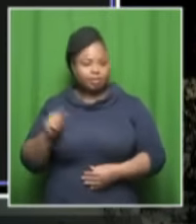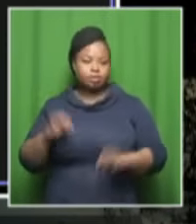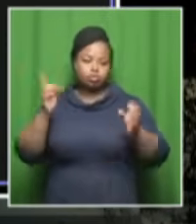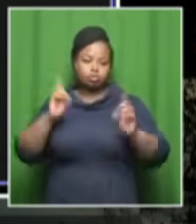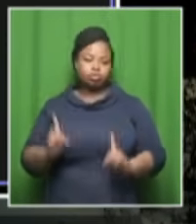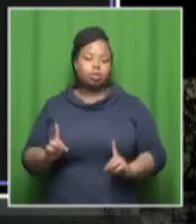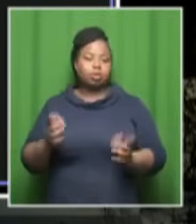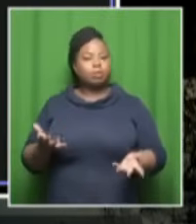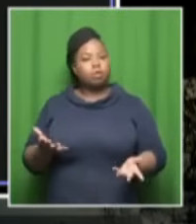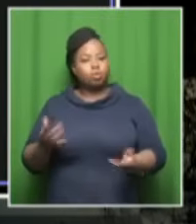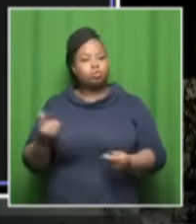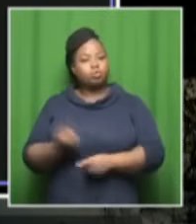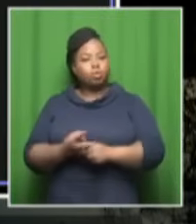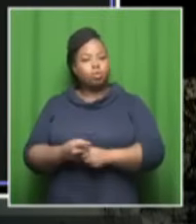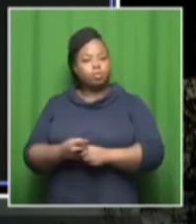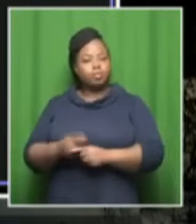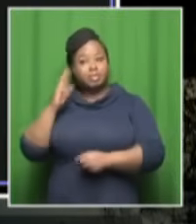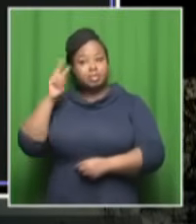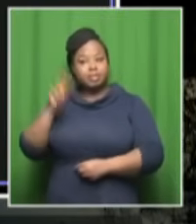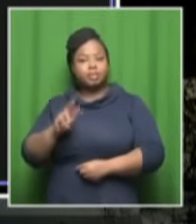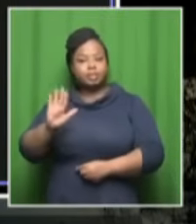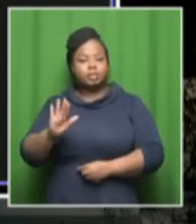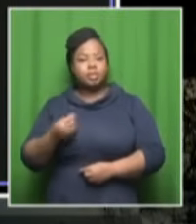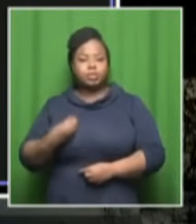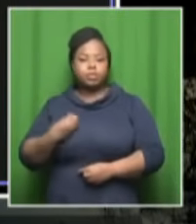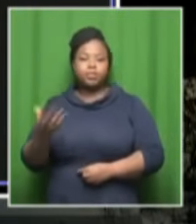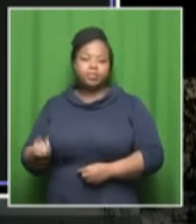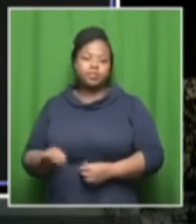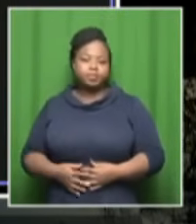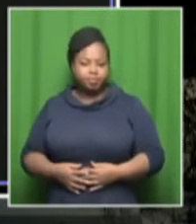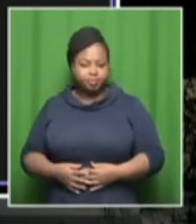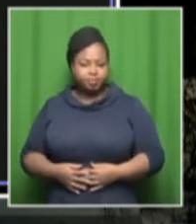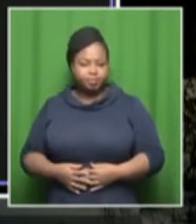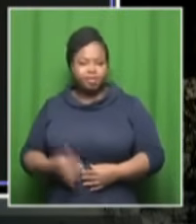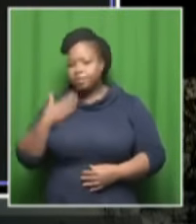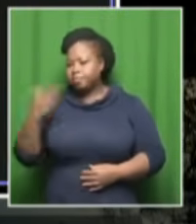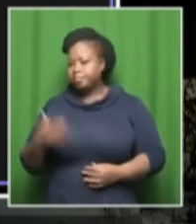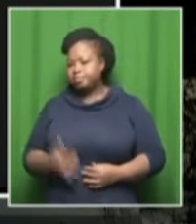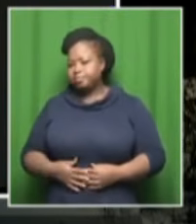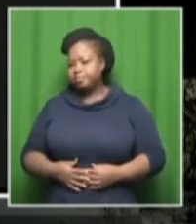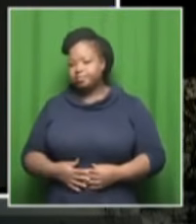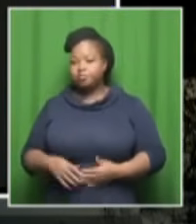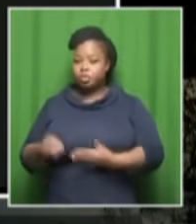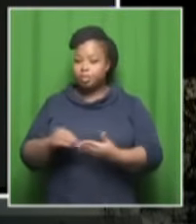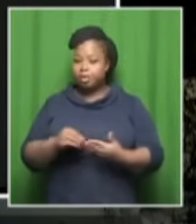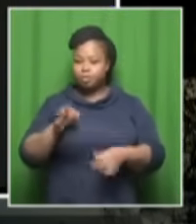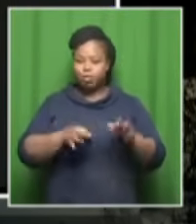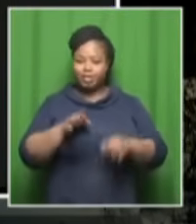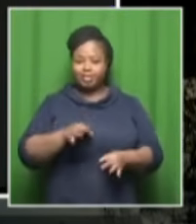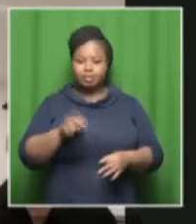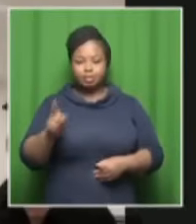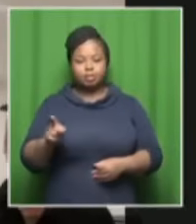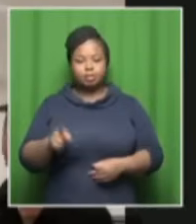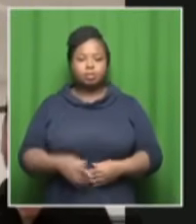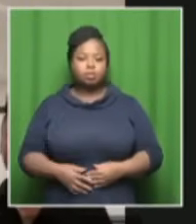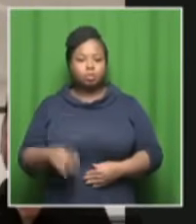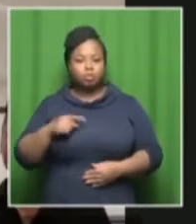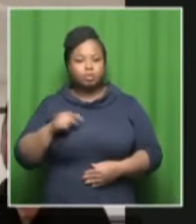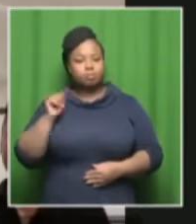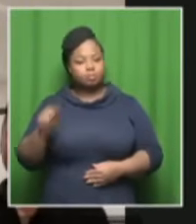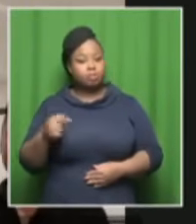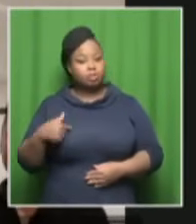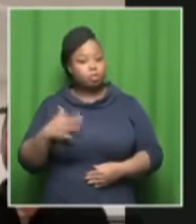struggle, the unique perspective that current day youth have. Mm. Thank you. Great. You bringing in politics to this, because that's where